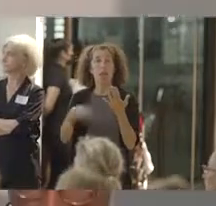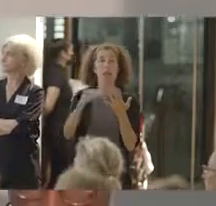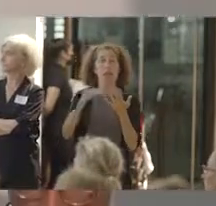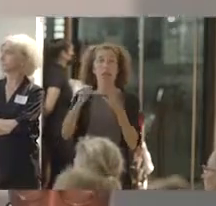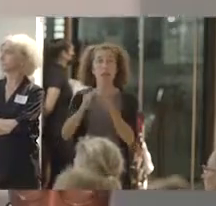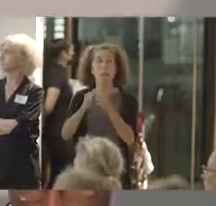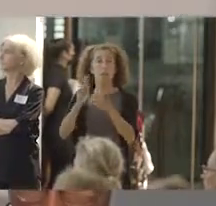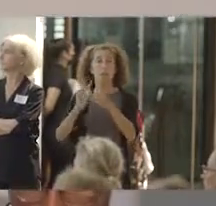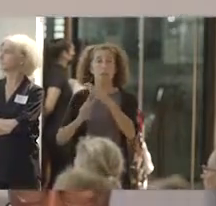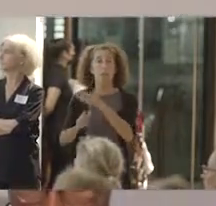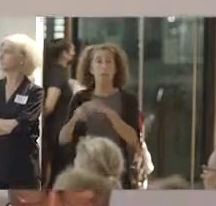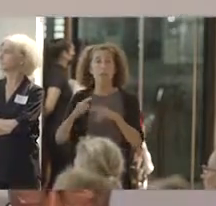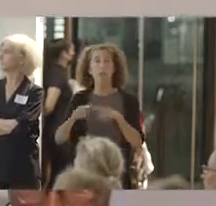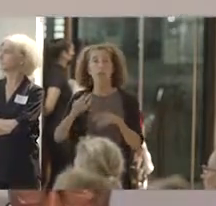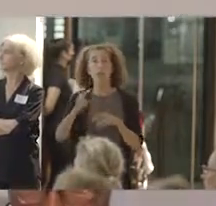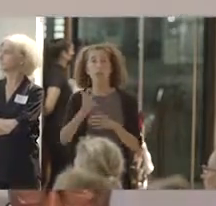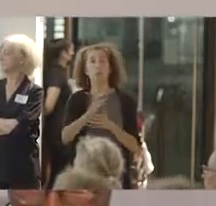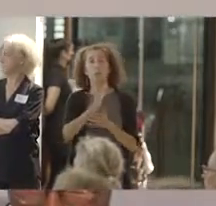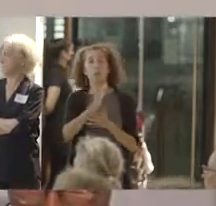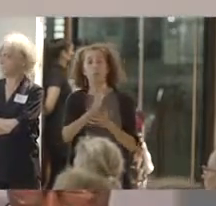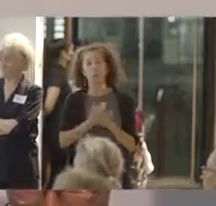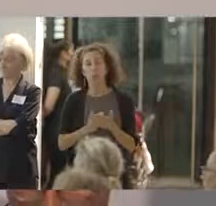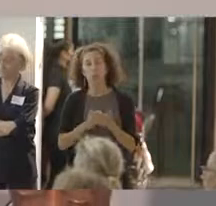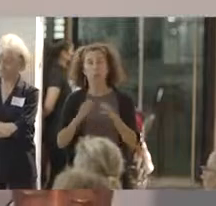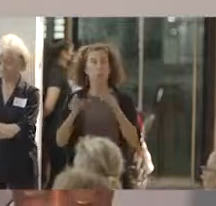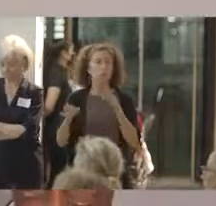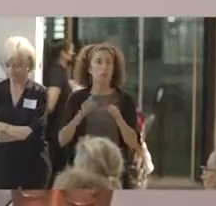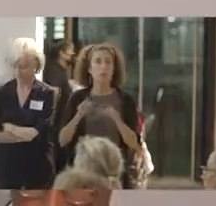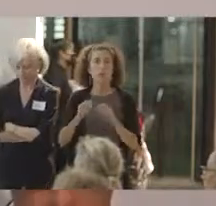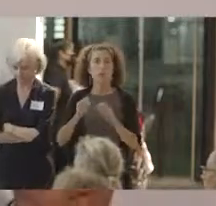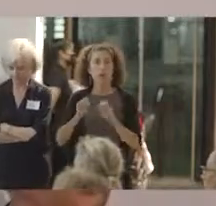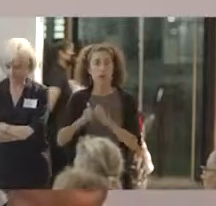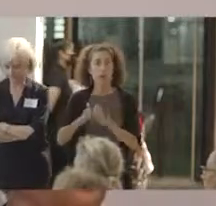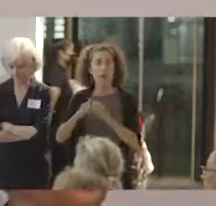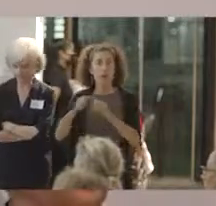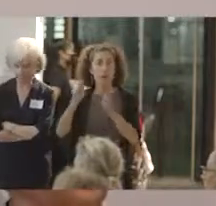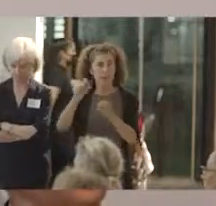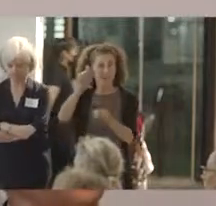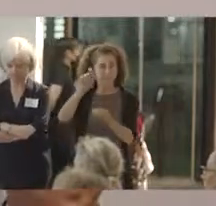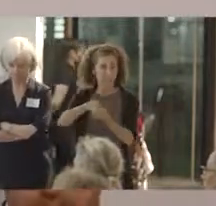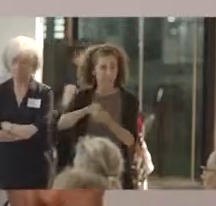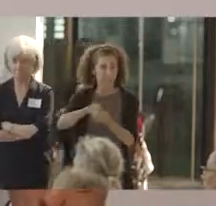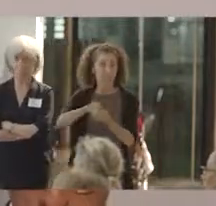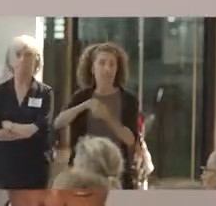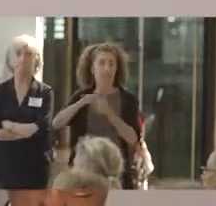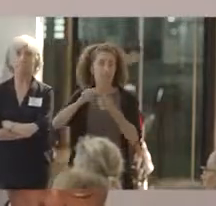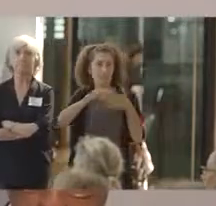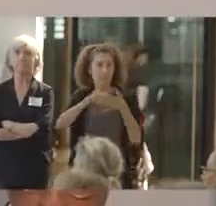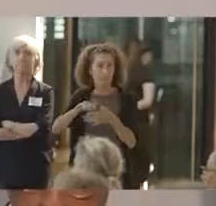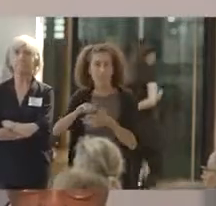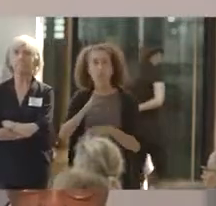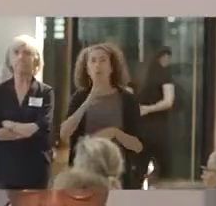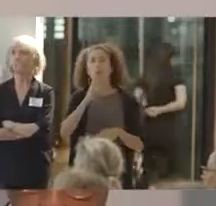of this is the interaction waves have with the thing that we're designing for. Jeremy was talking about the visual impacts on the